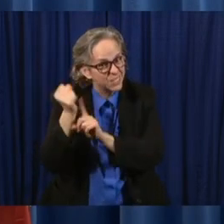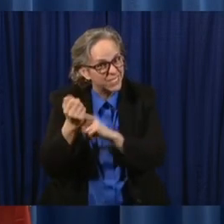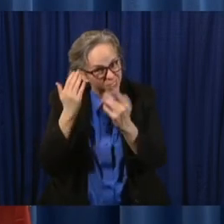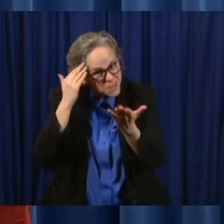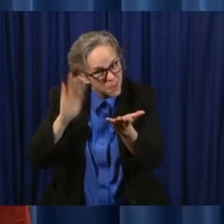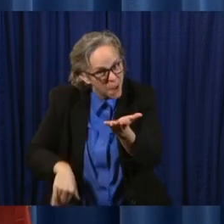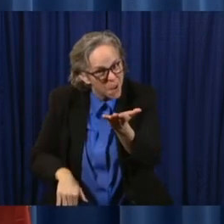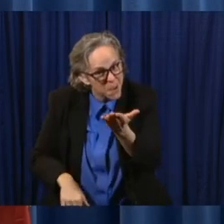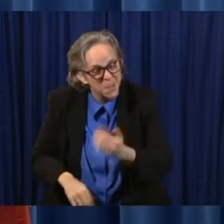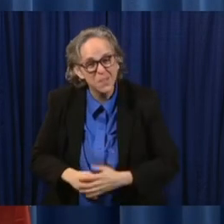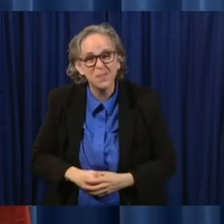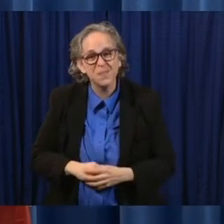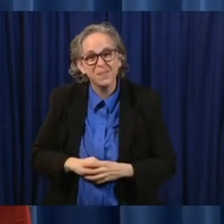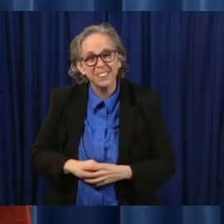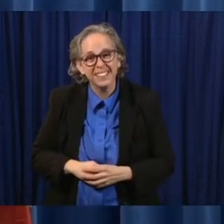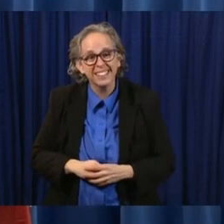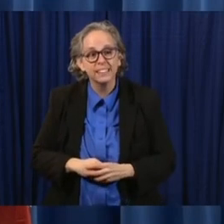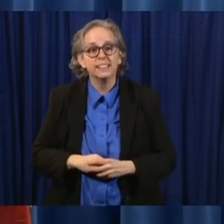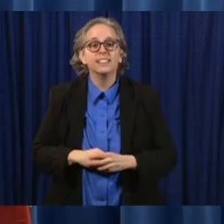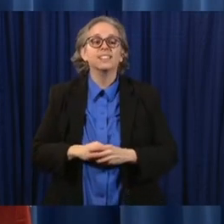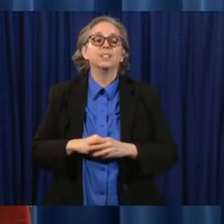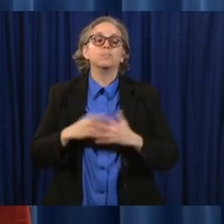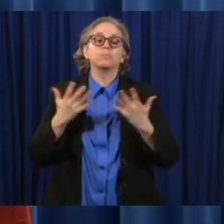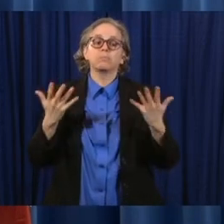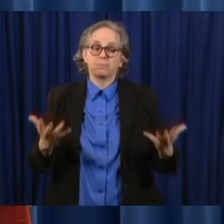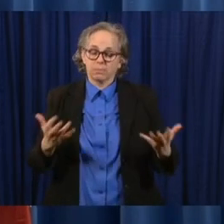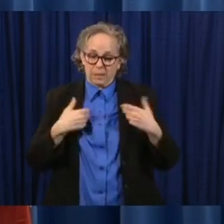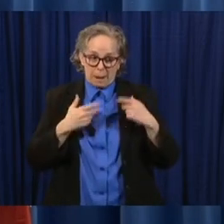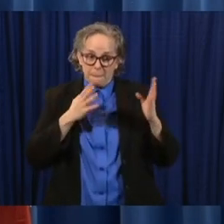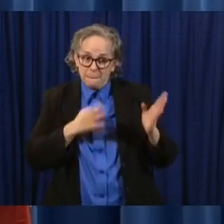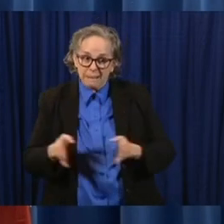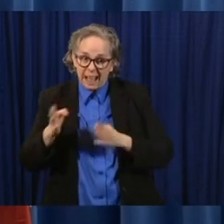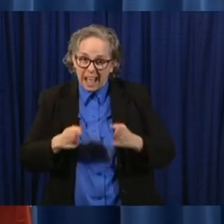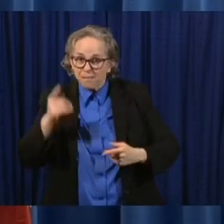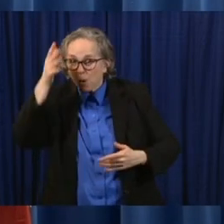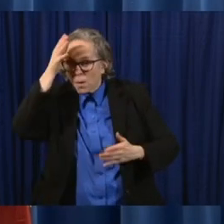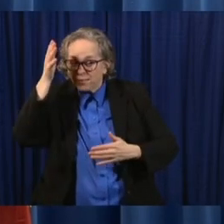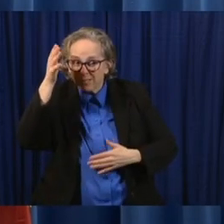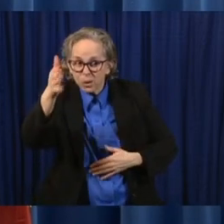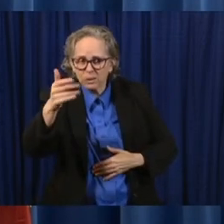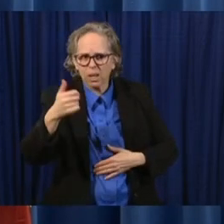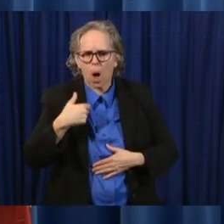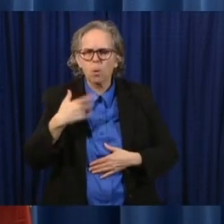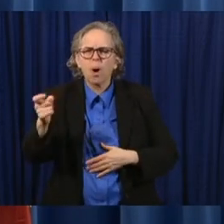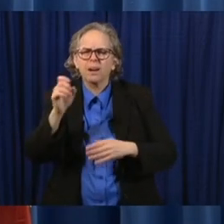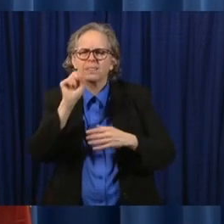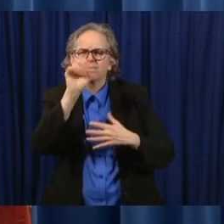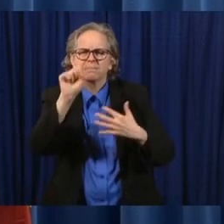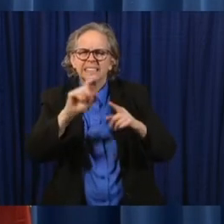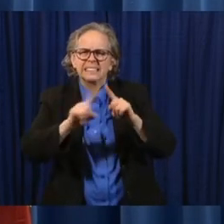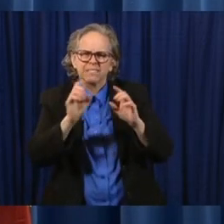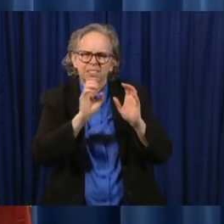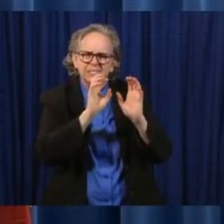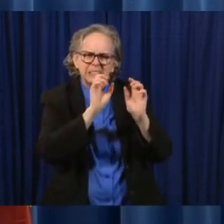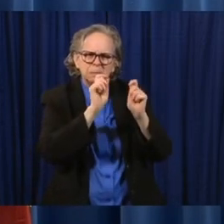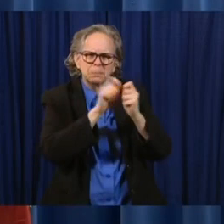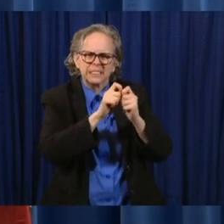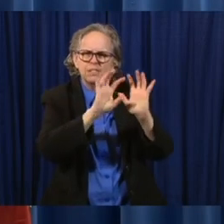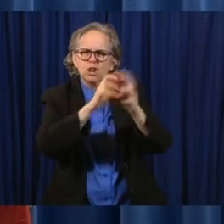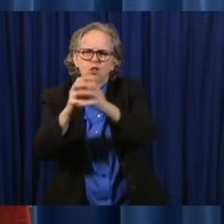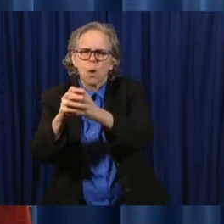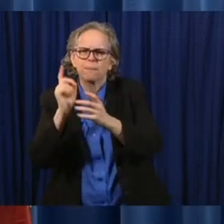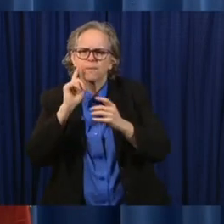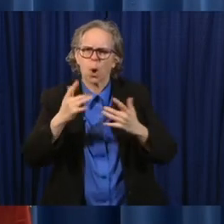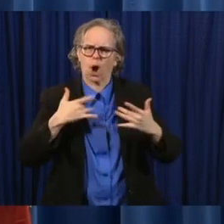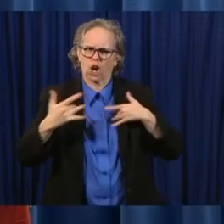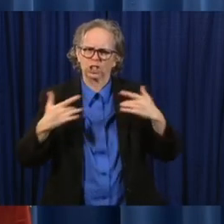we plan to the future, let me talk about students that I am particularly worried about, and